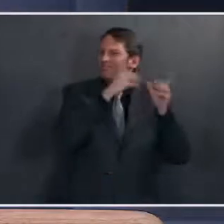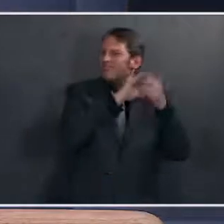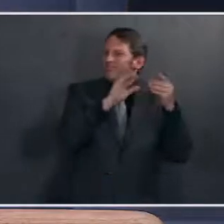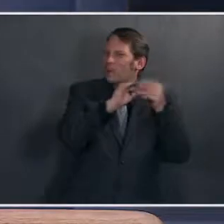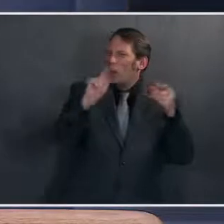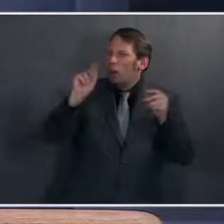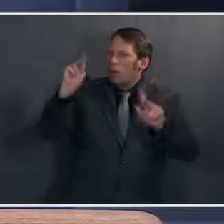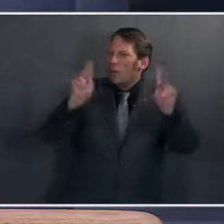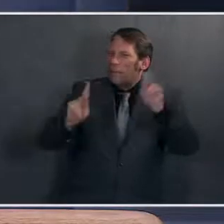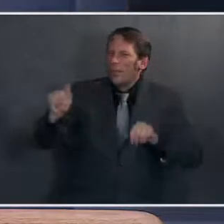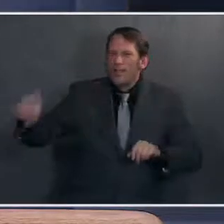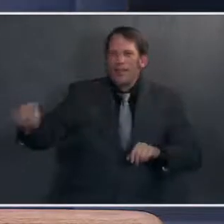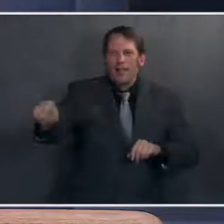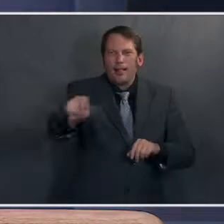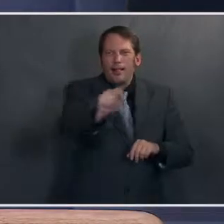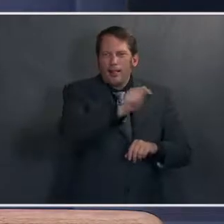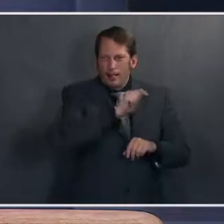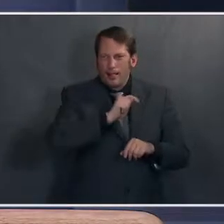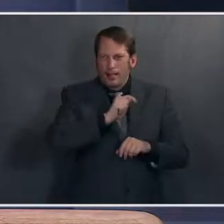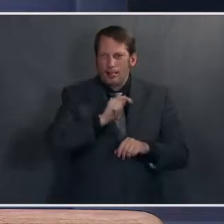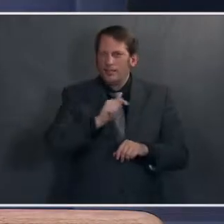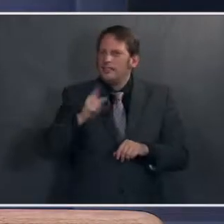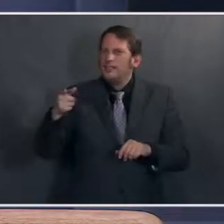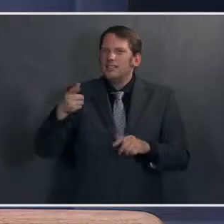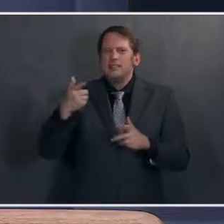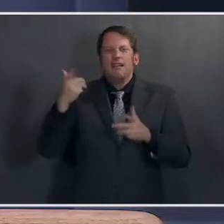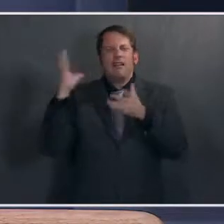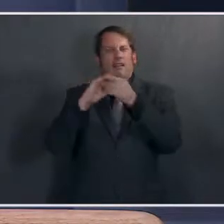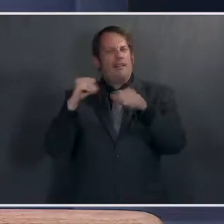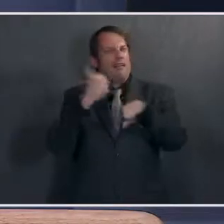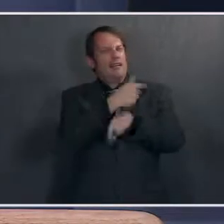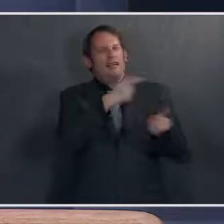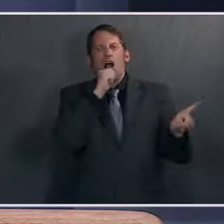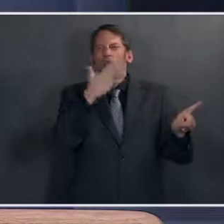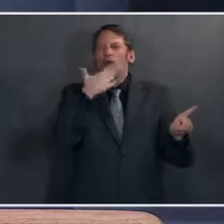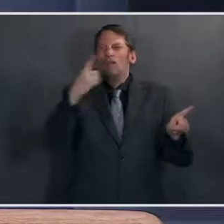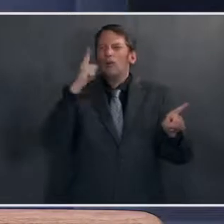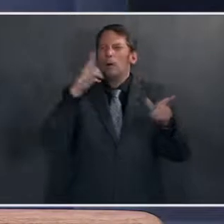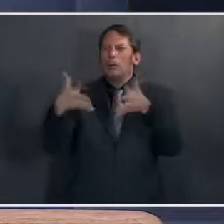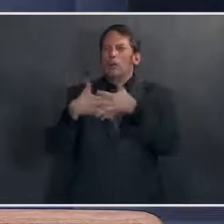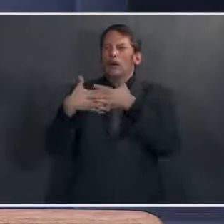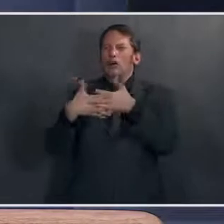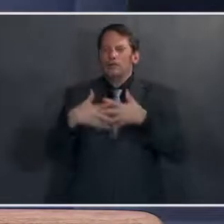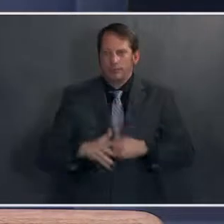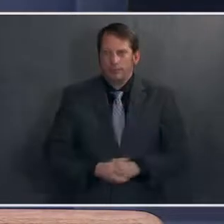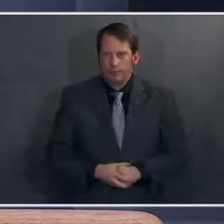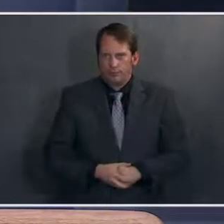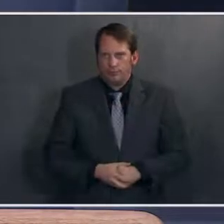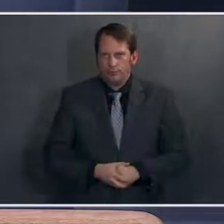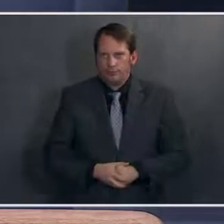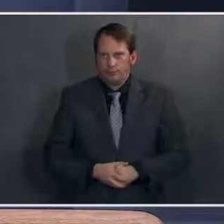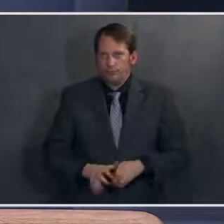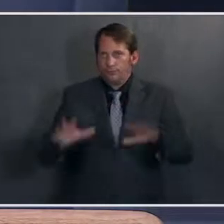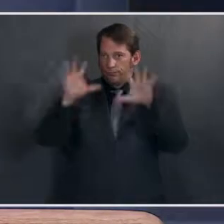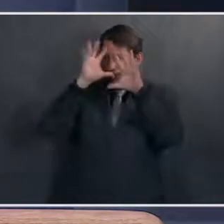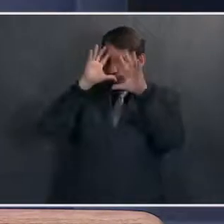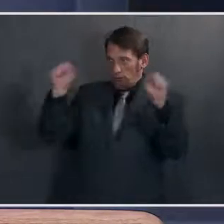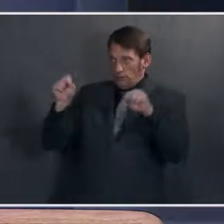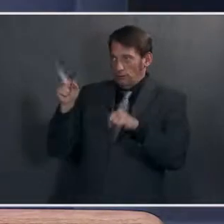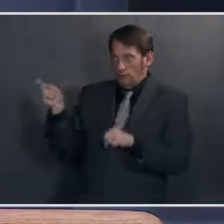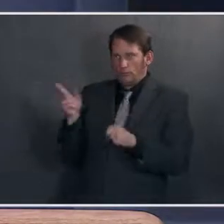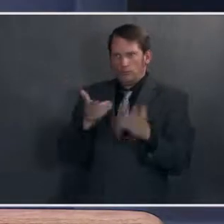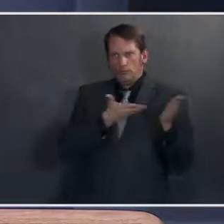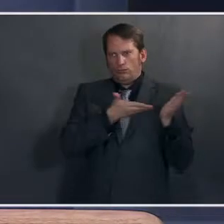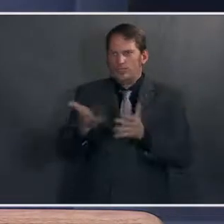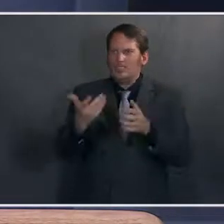invites Republicans to work with him on bringing relief to the American public, and that's why he invited them here, many of them here on Monday, and why he will